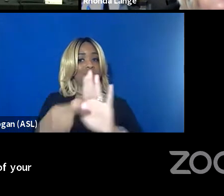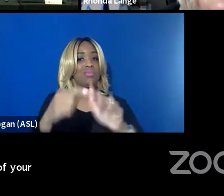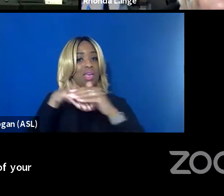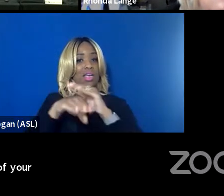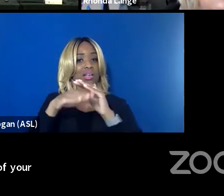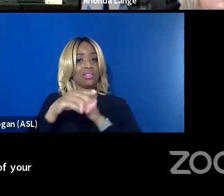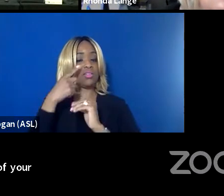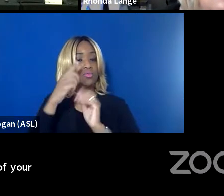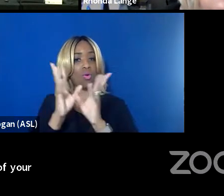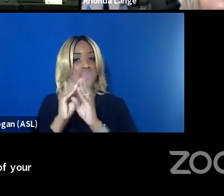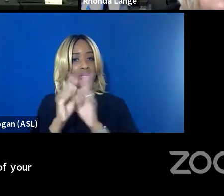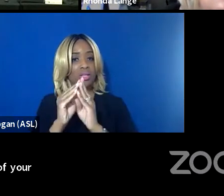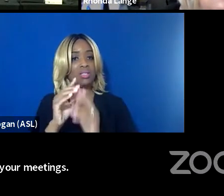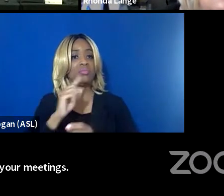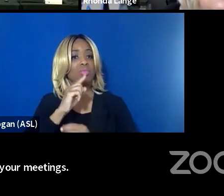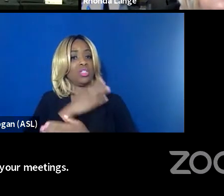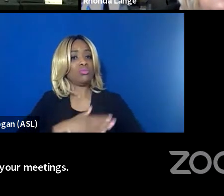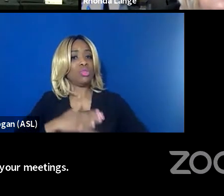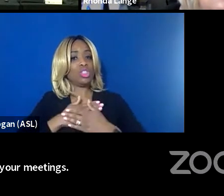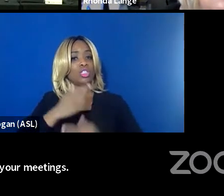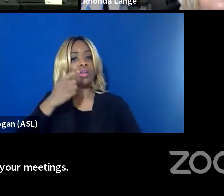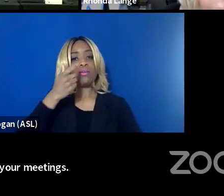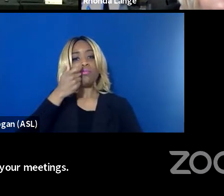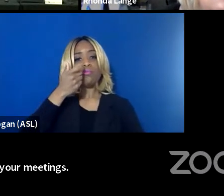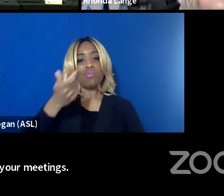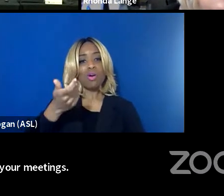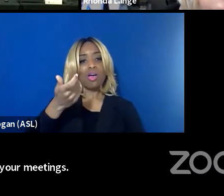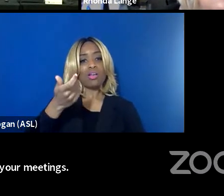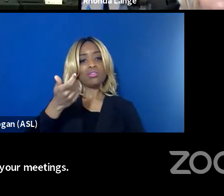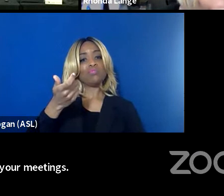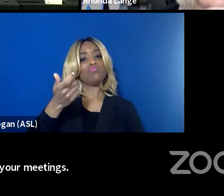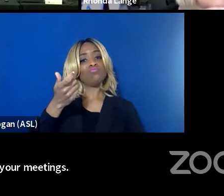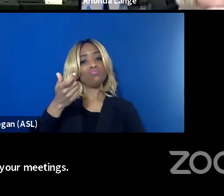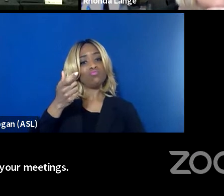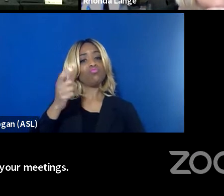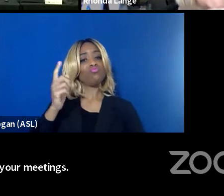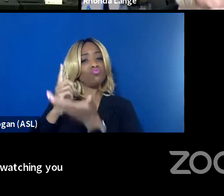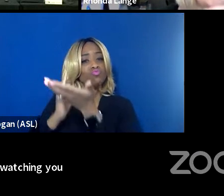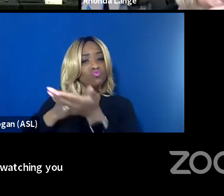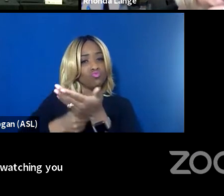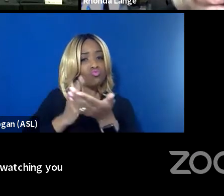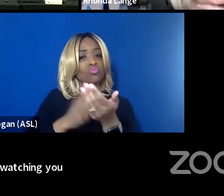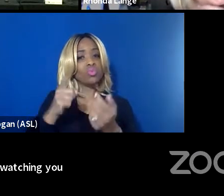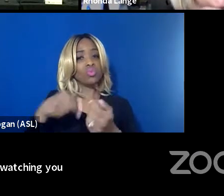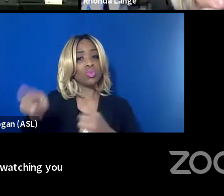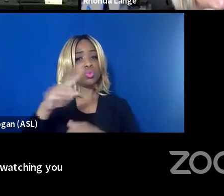much appreciated watching you deliberate. You seem to be very